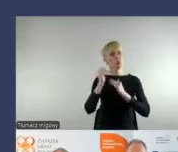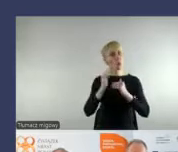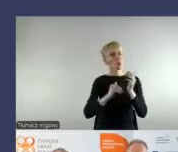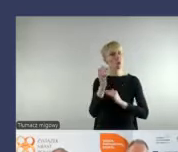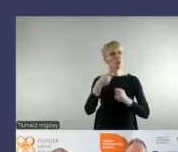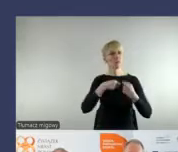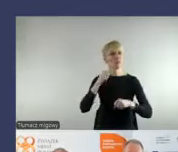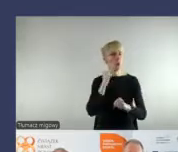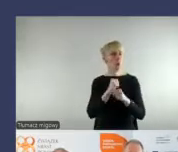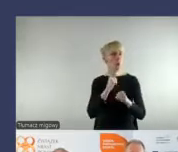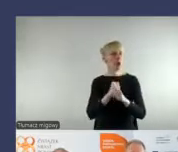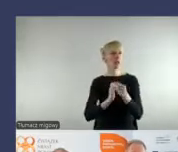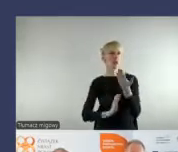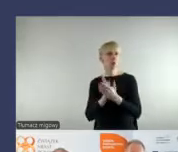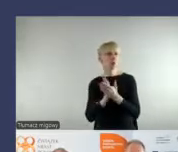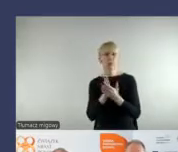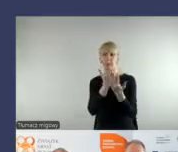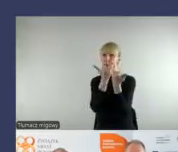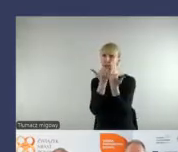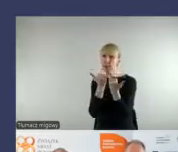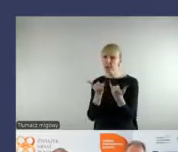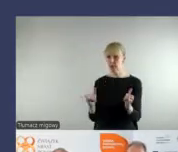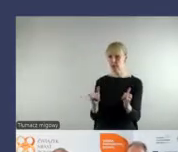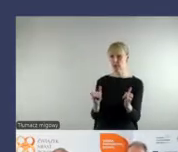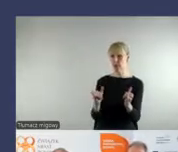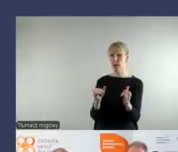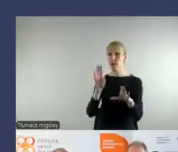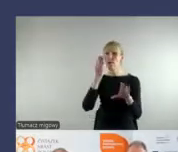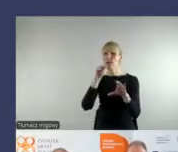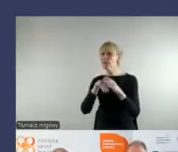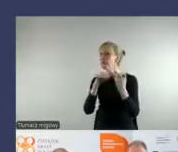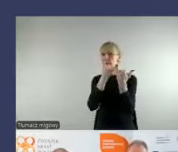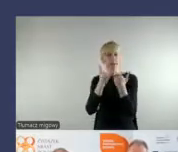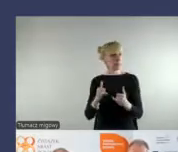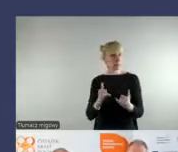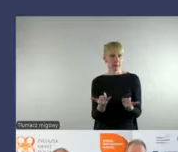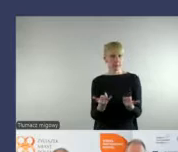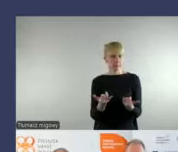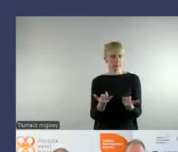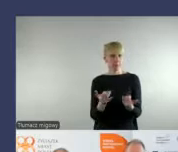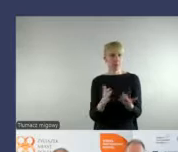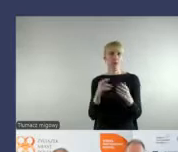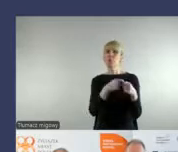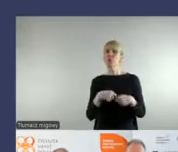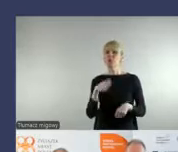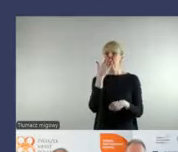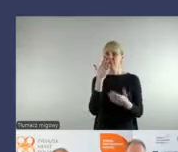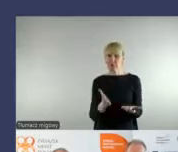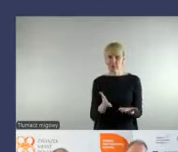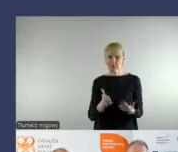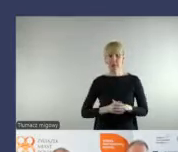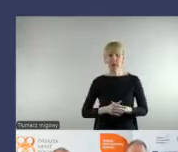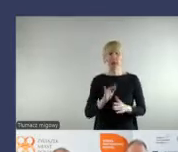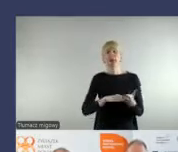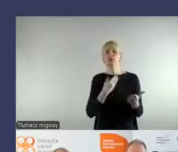crisis management department is working on the collaboration between different services,